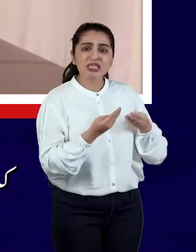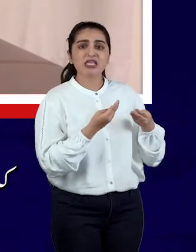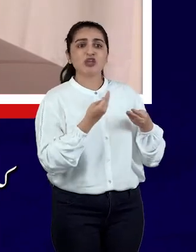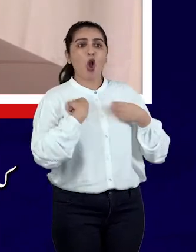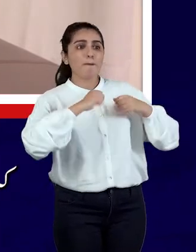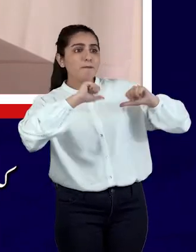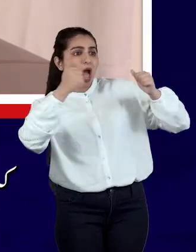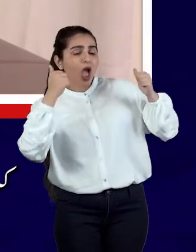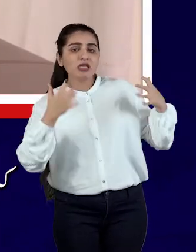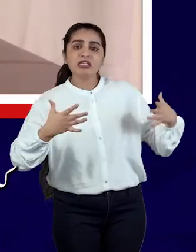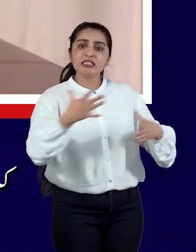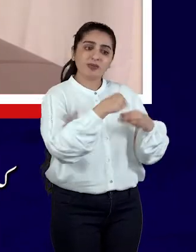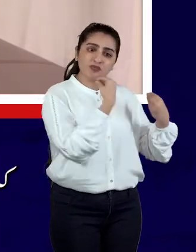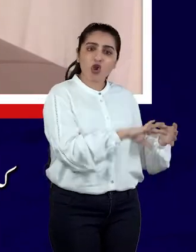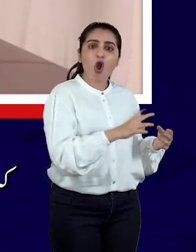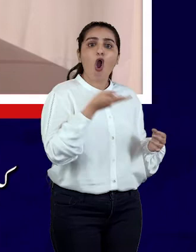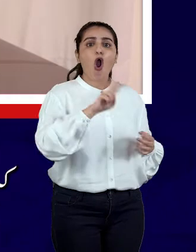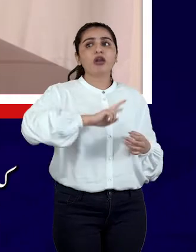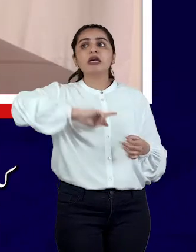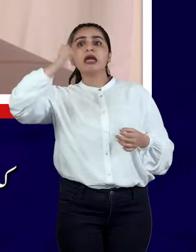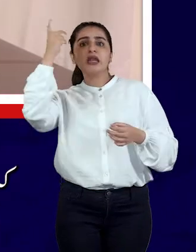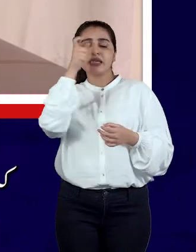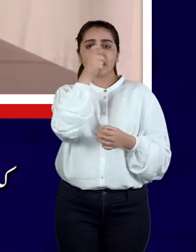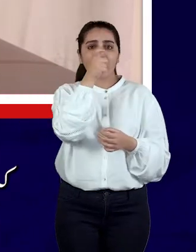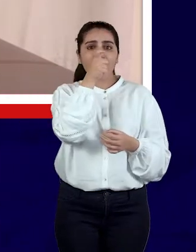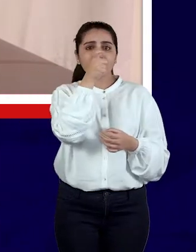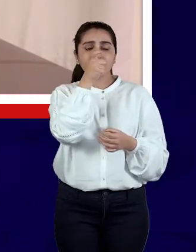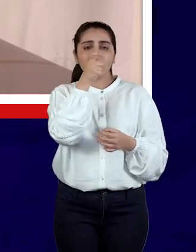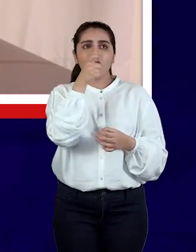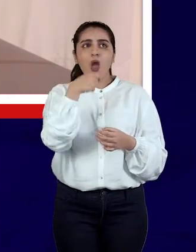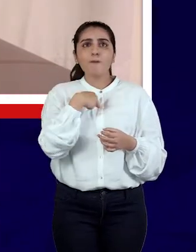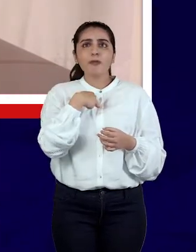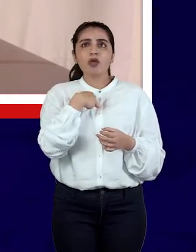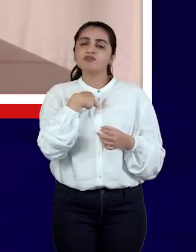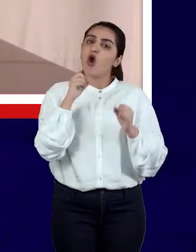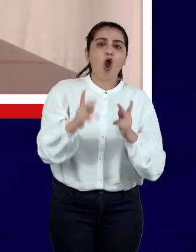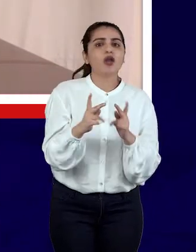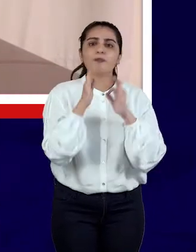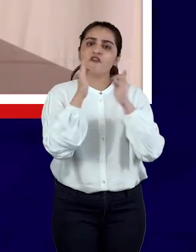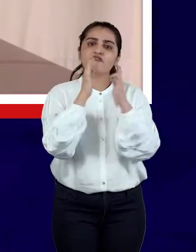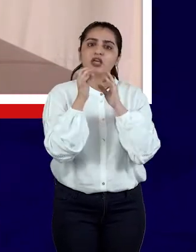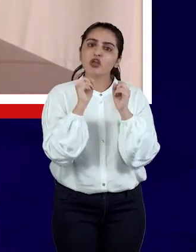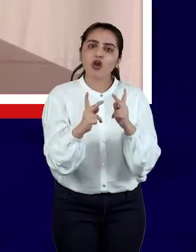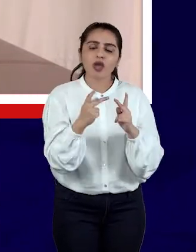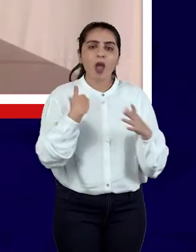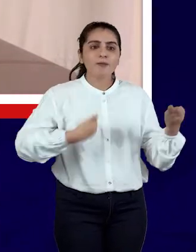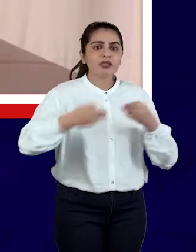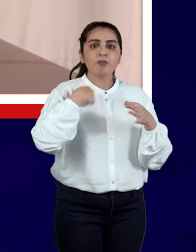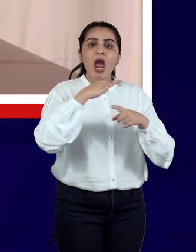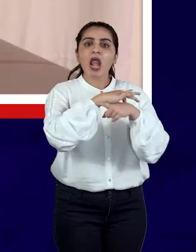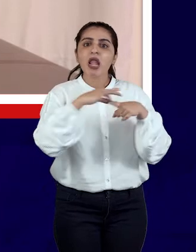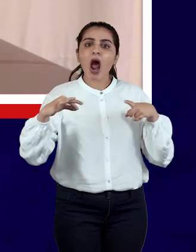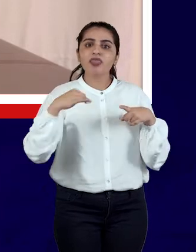businesses and leave our established life and move to another country. We decided to take the plunge and we went with our children.